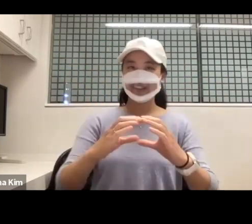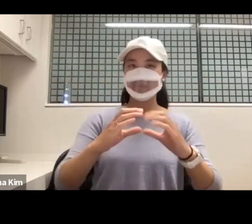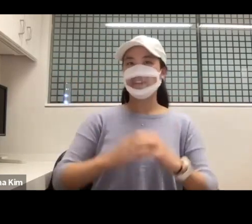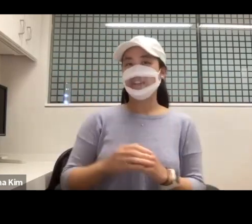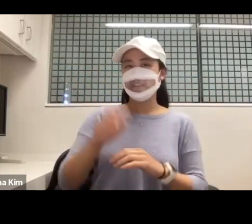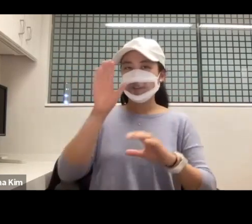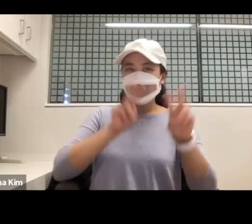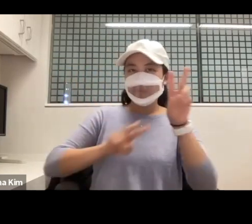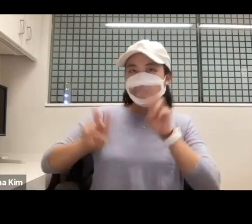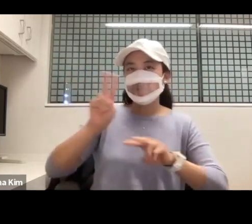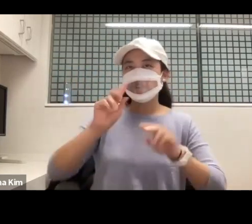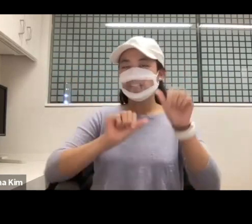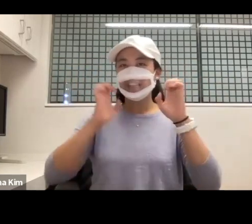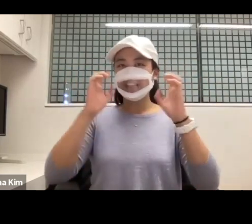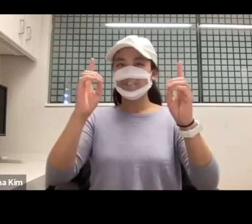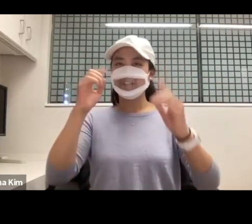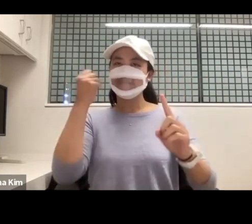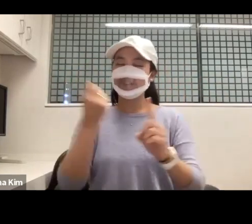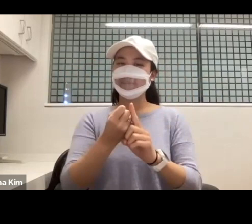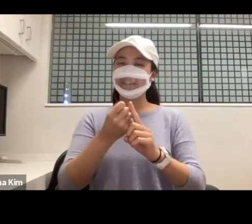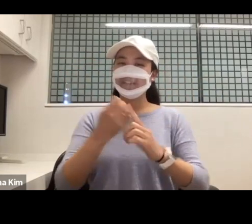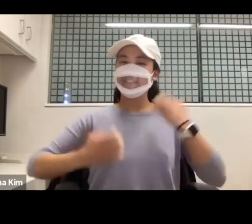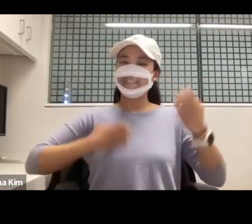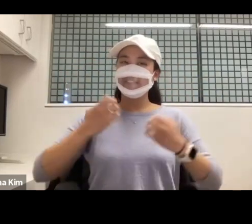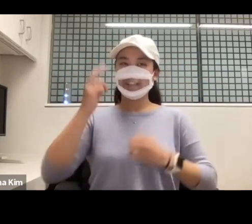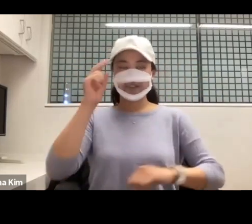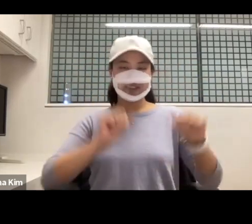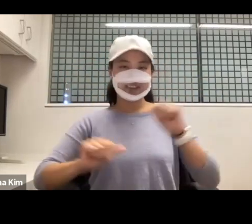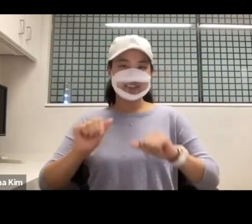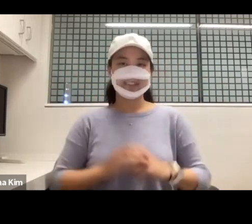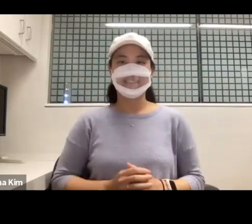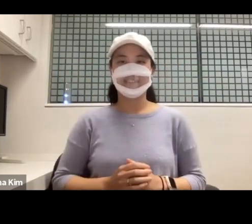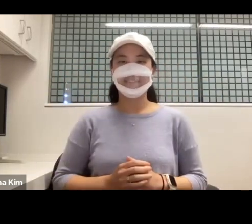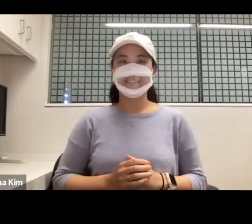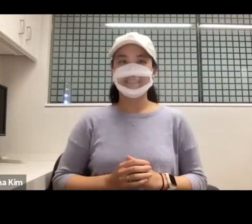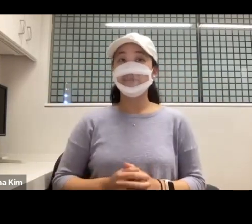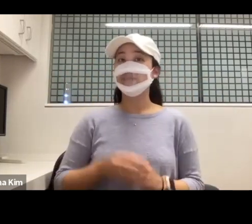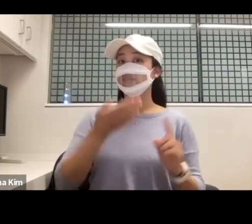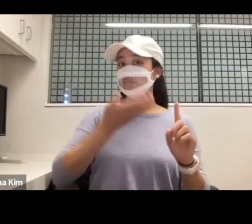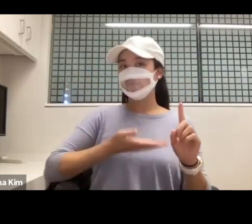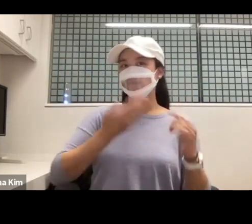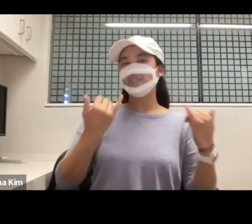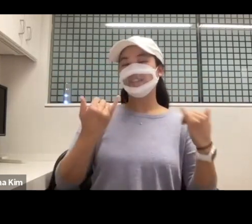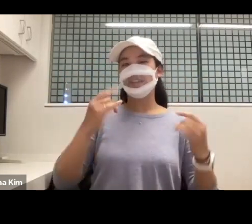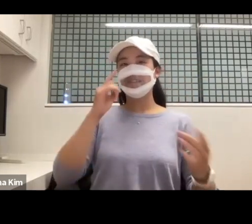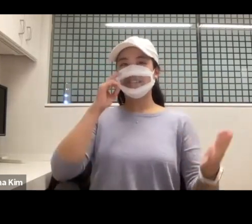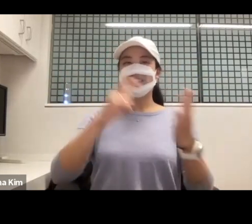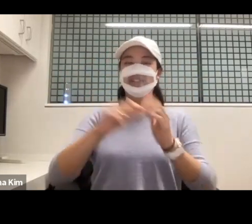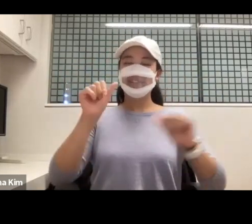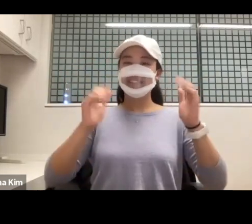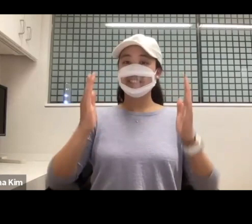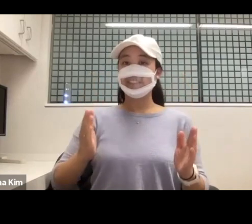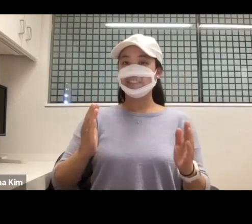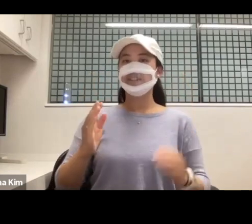and the Brain, exploring the educational implications of affective neuroscience.